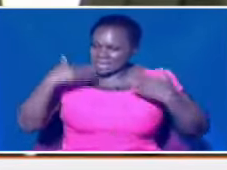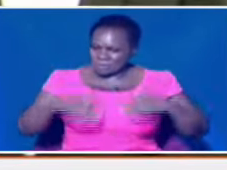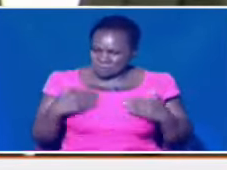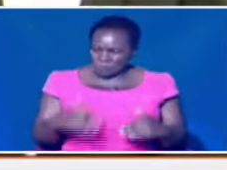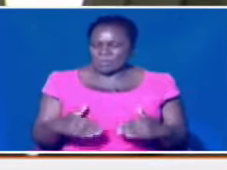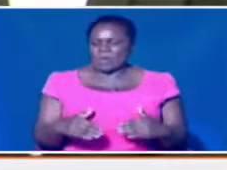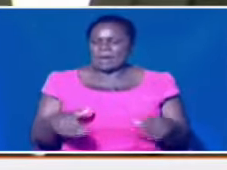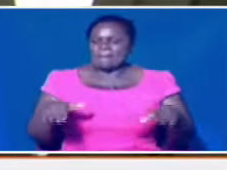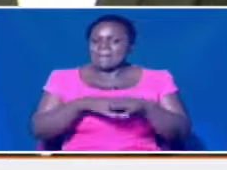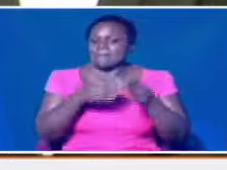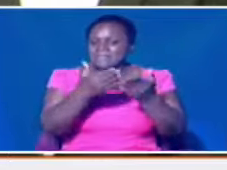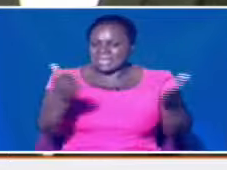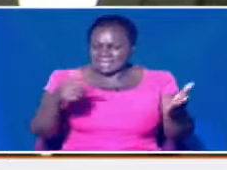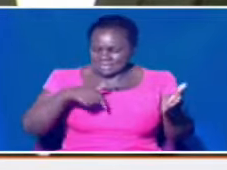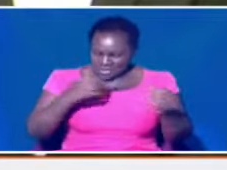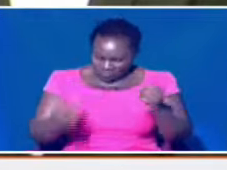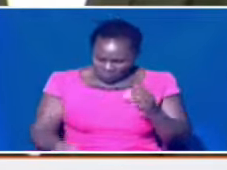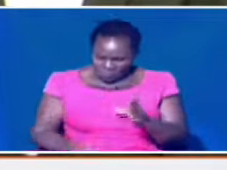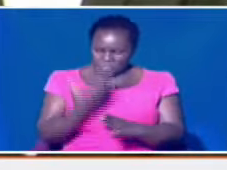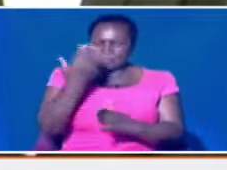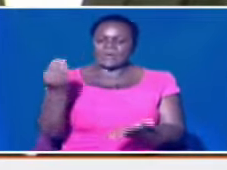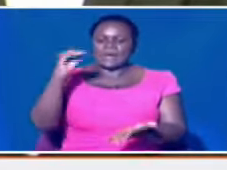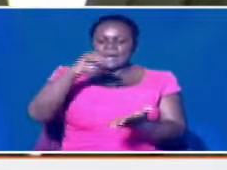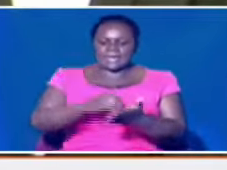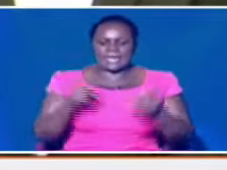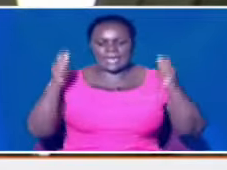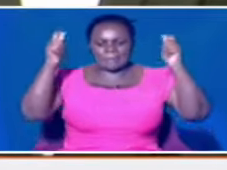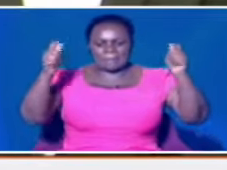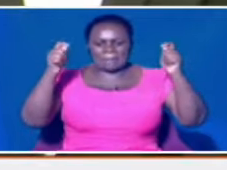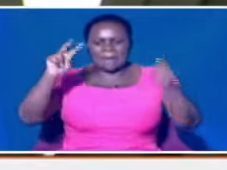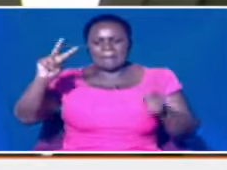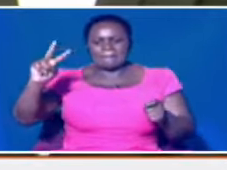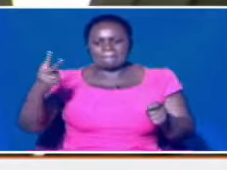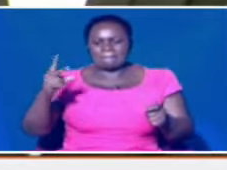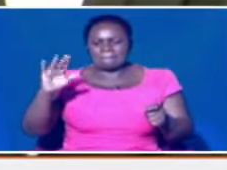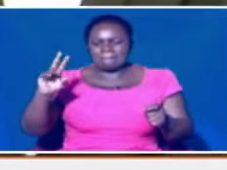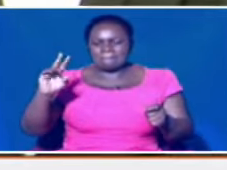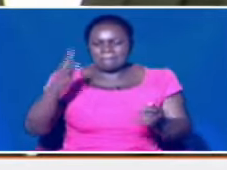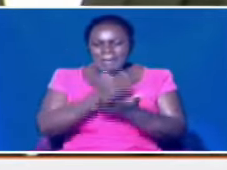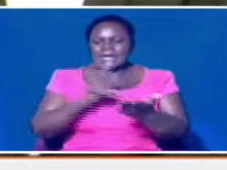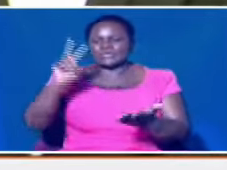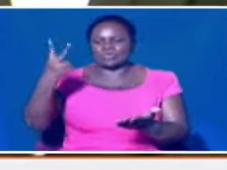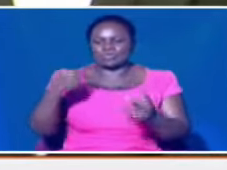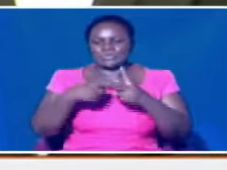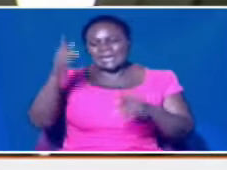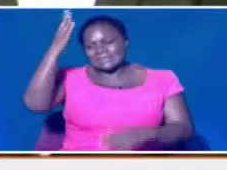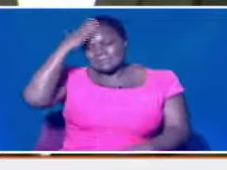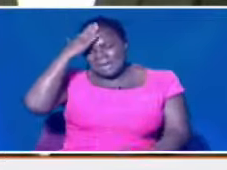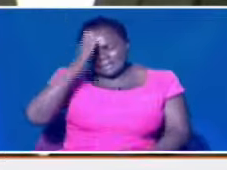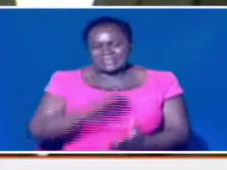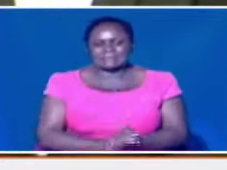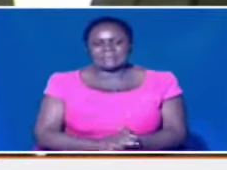our members out there that we are relaunching our strike, and the part two of this strike starts on Monday. And the